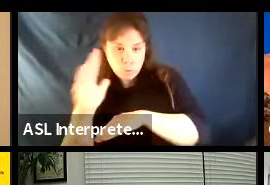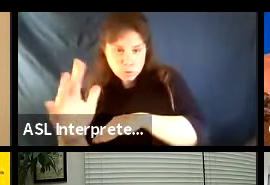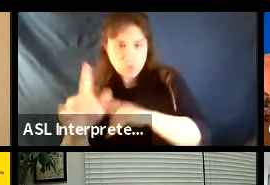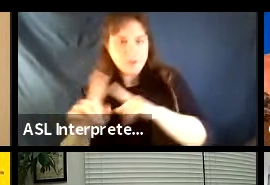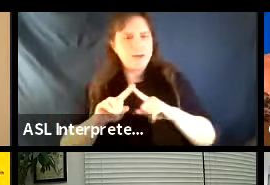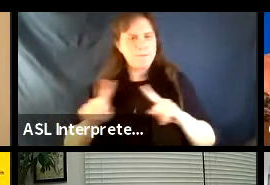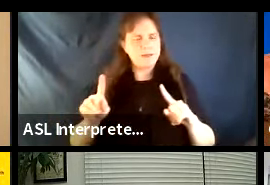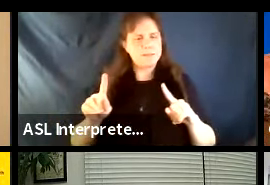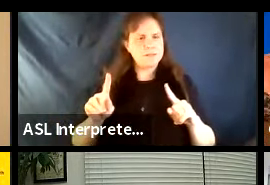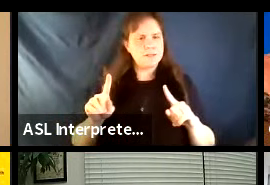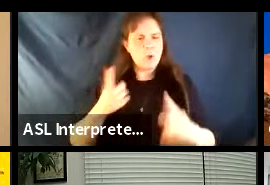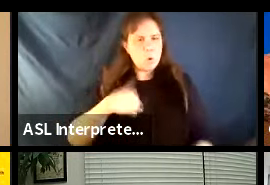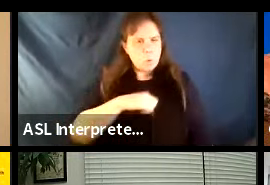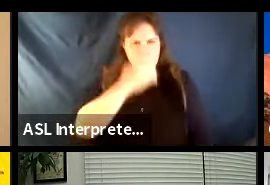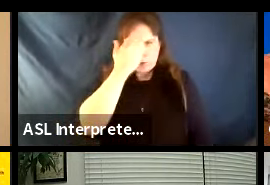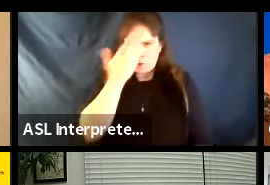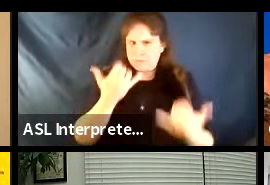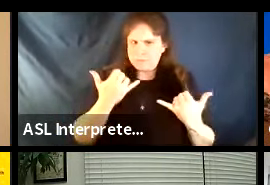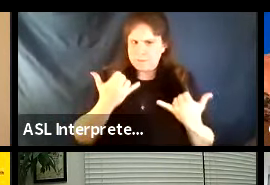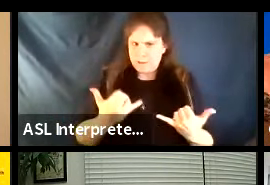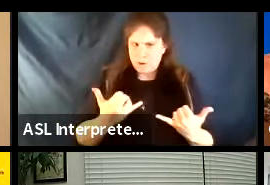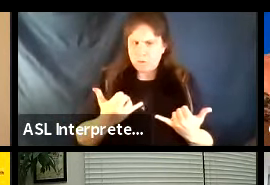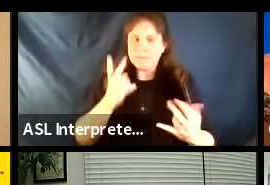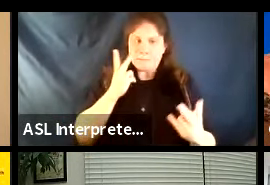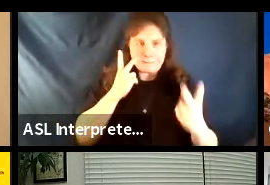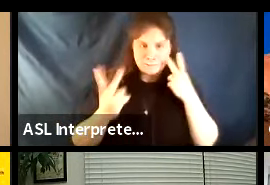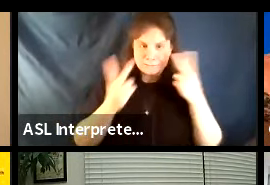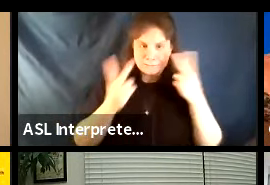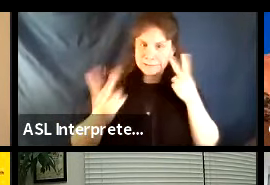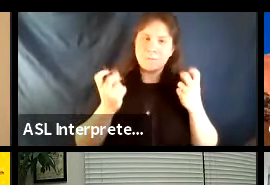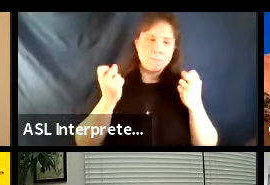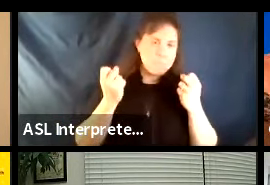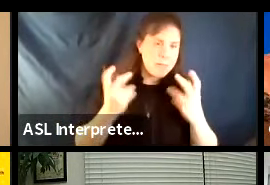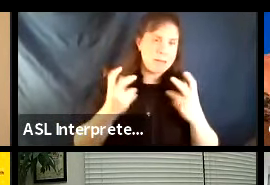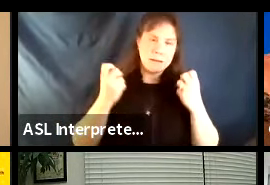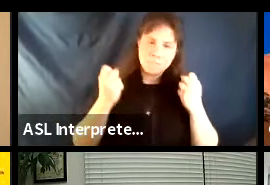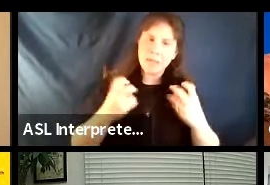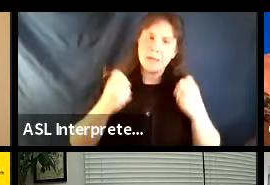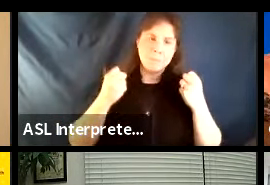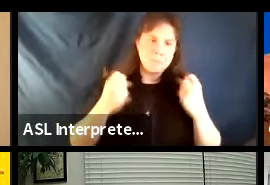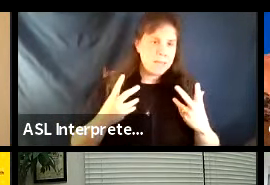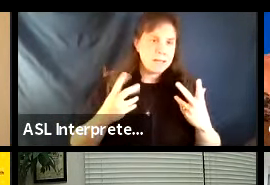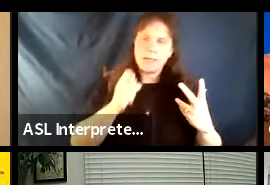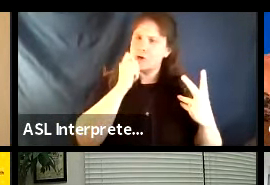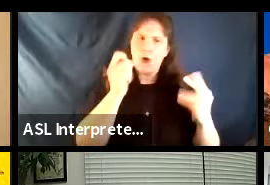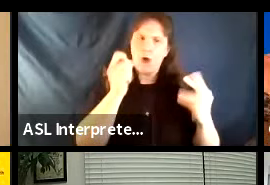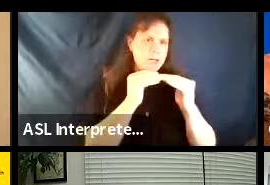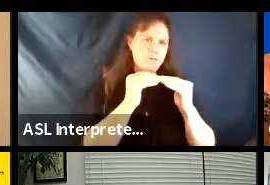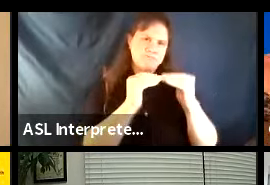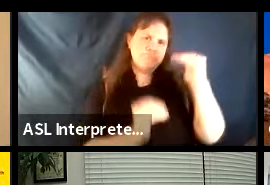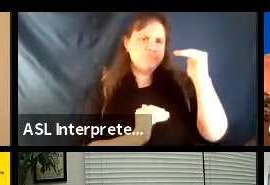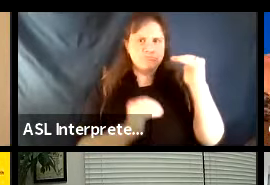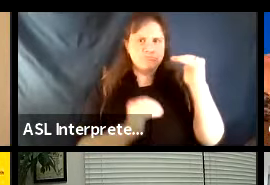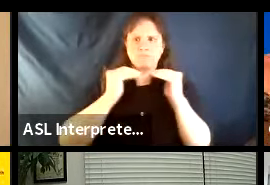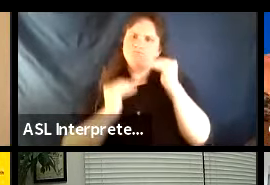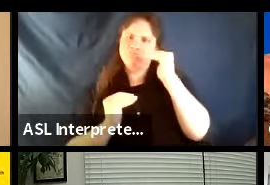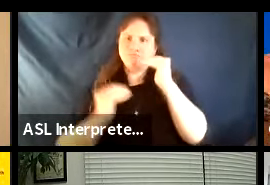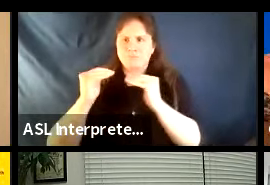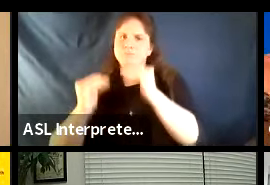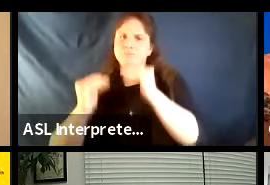we know on the ground, we're seeing tons of disparities. We're seeing, in the news, lots of disparities. People